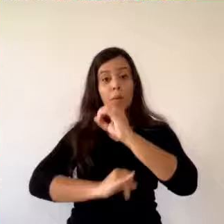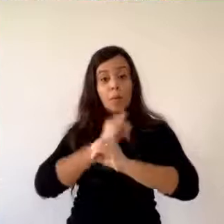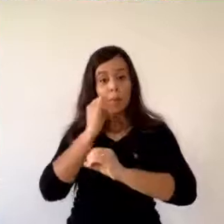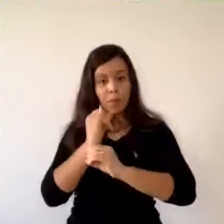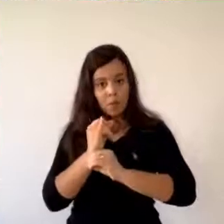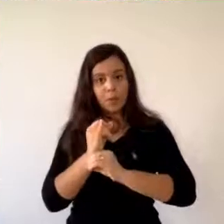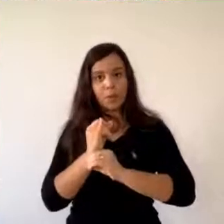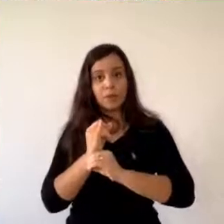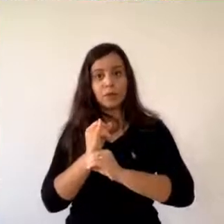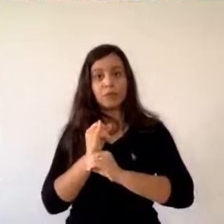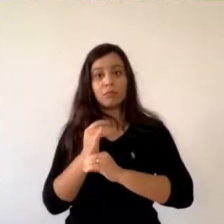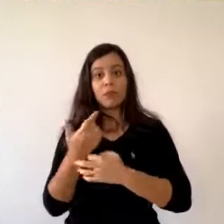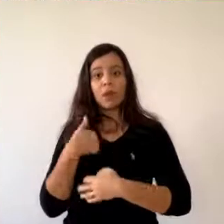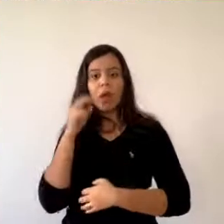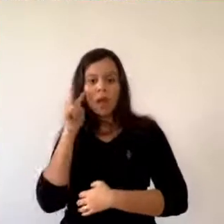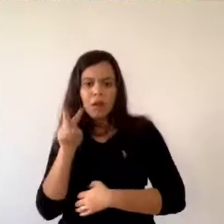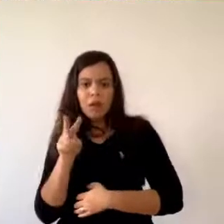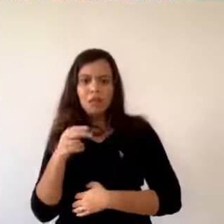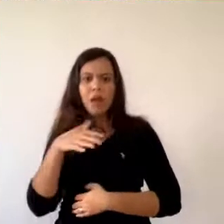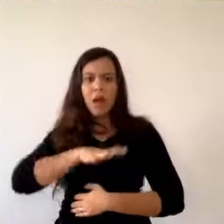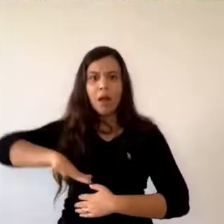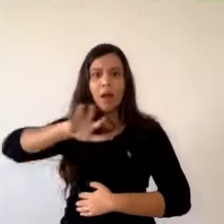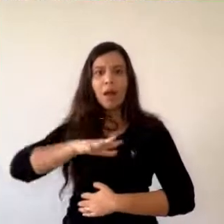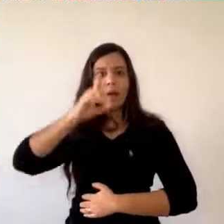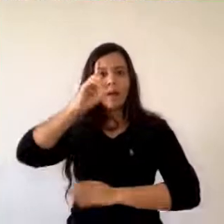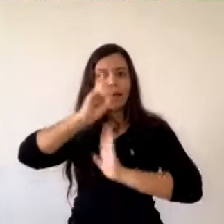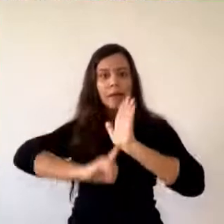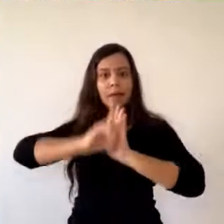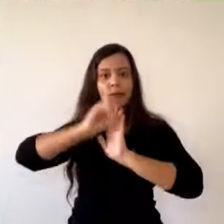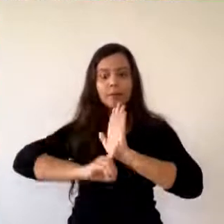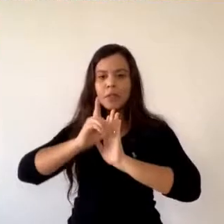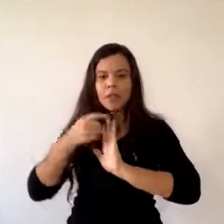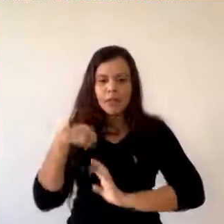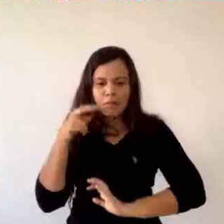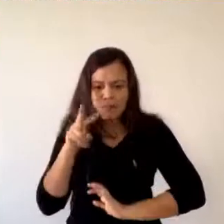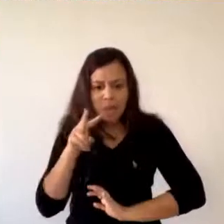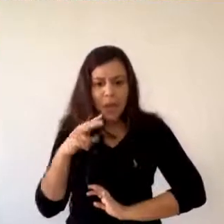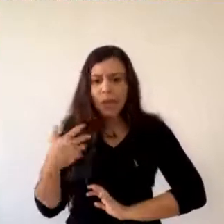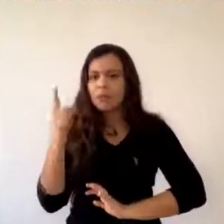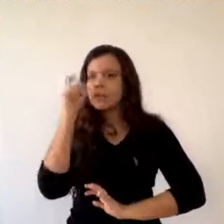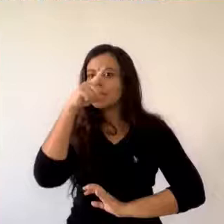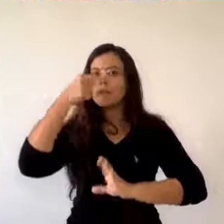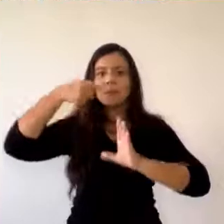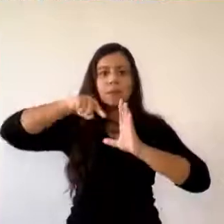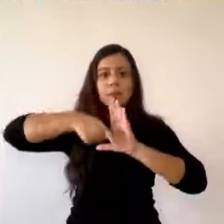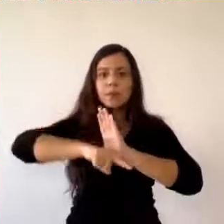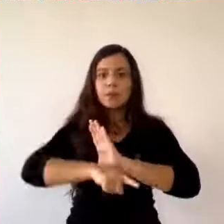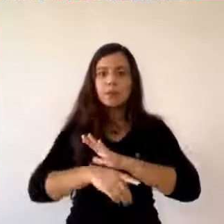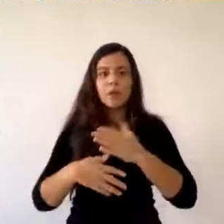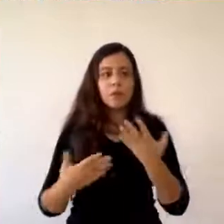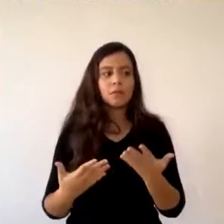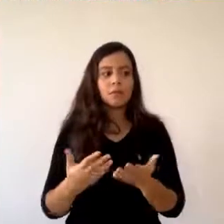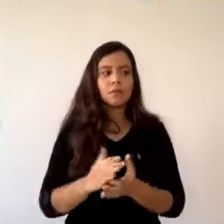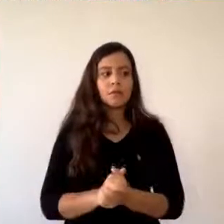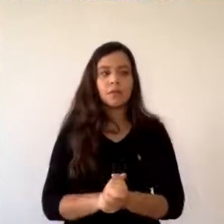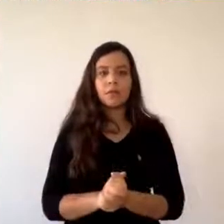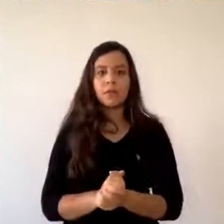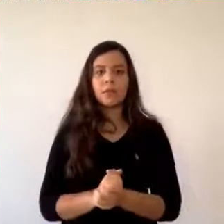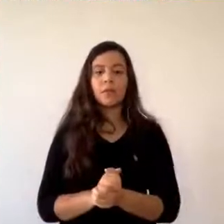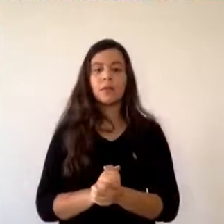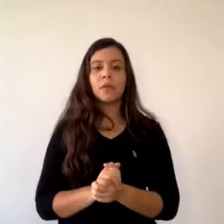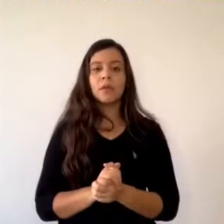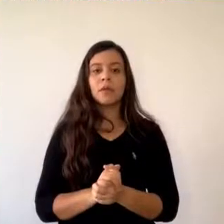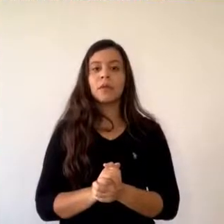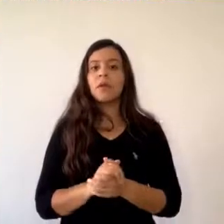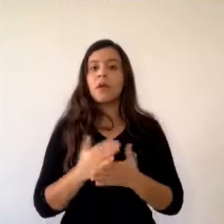filing, it is hard to be filled out. Of course, it's been an achievement